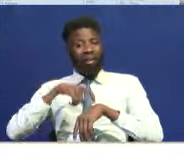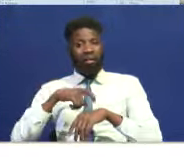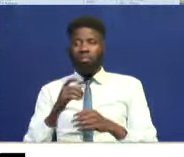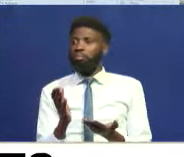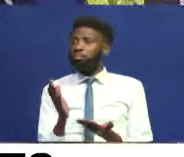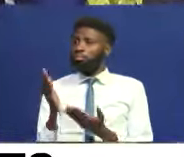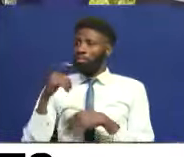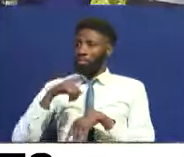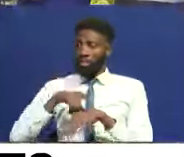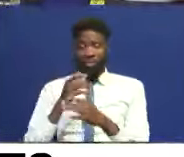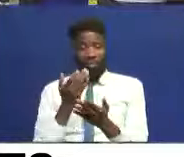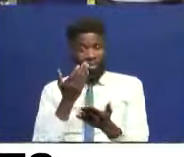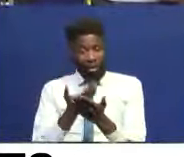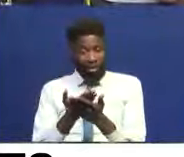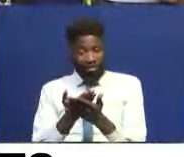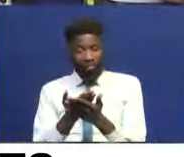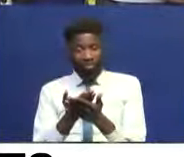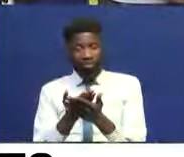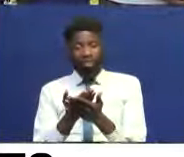reaching hospital.